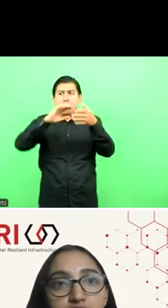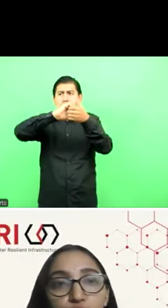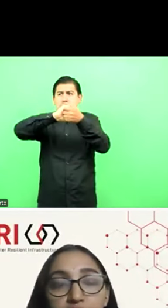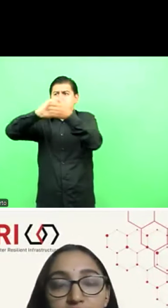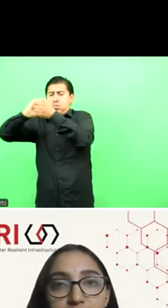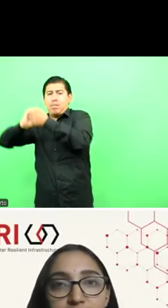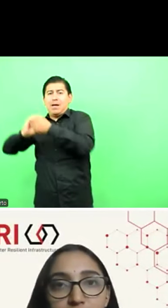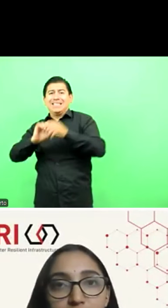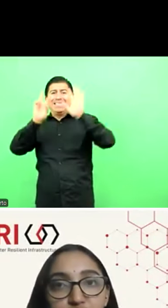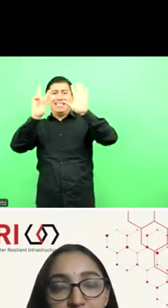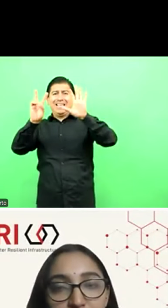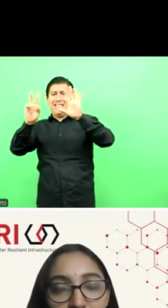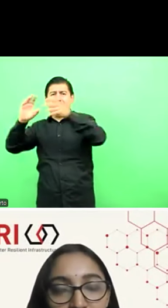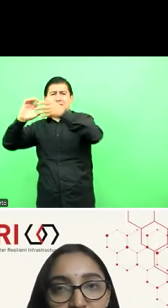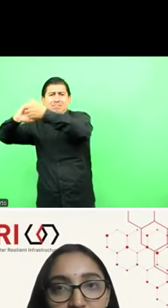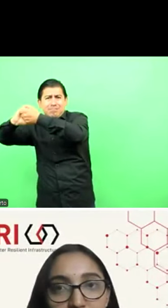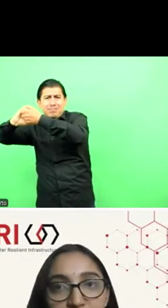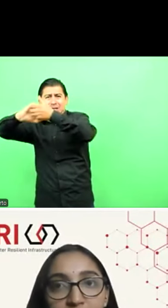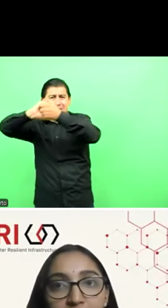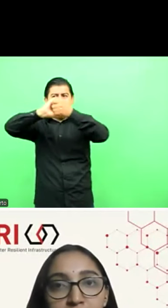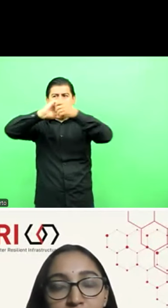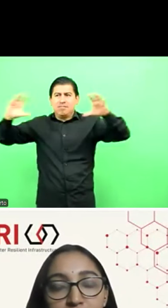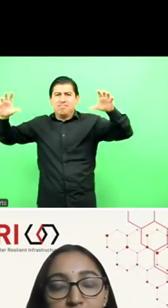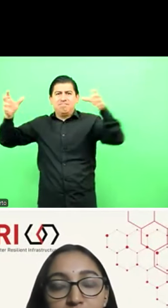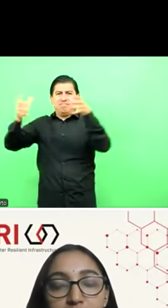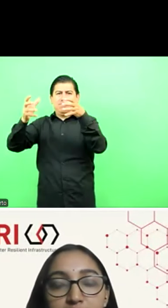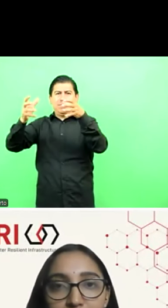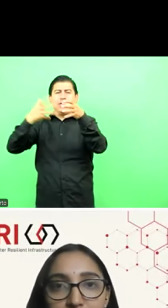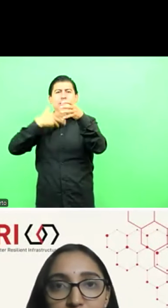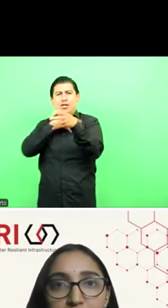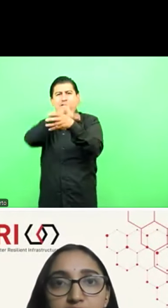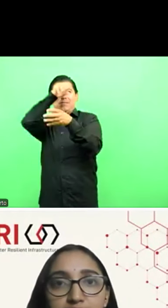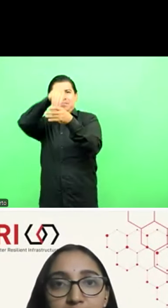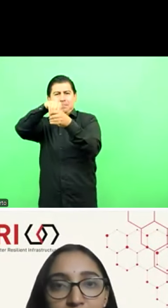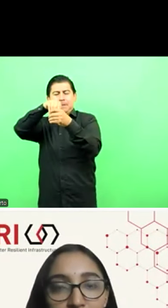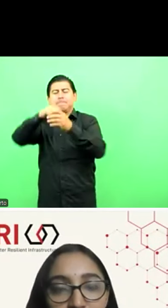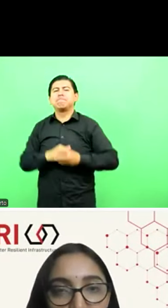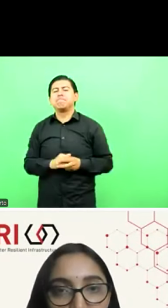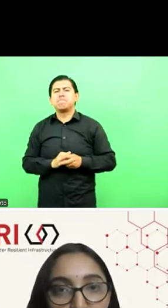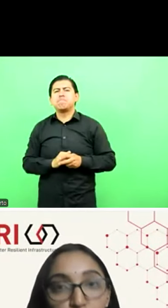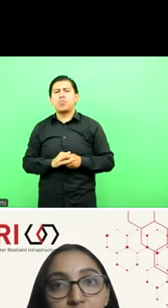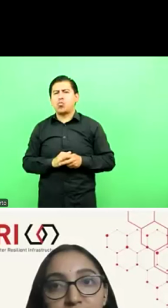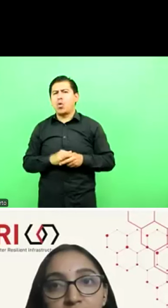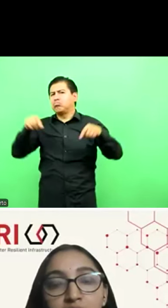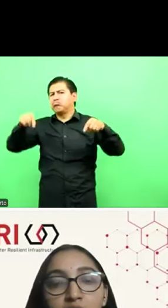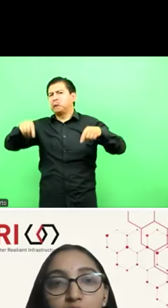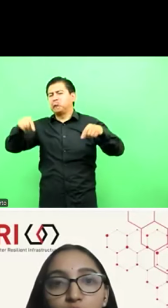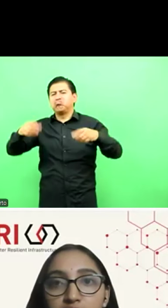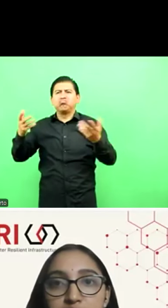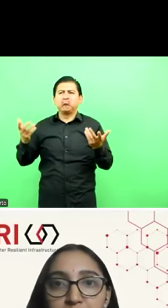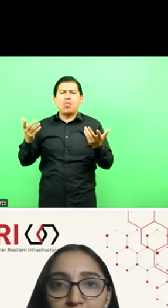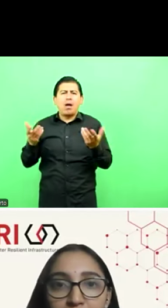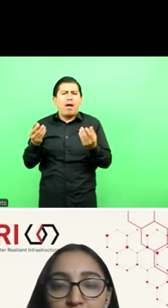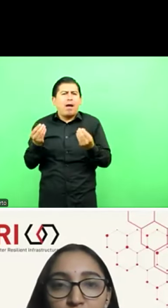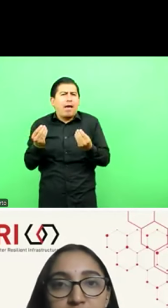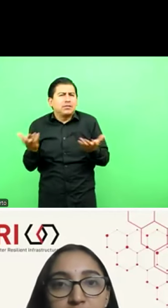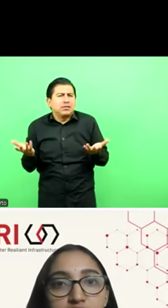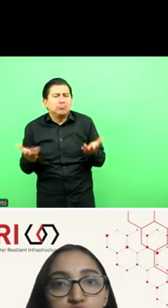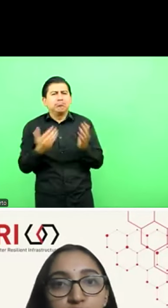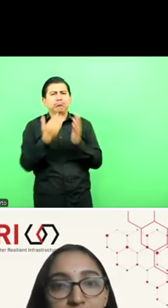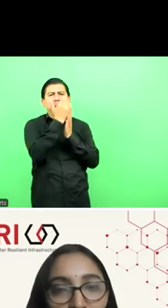So various strategic initiatives and by critical technical assistance programs. Our work span